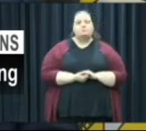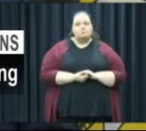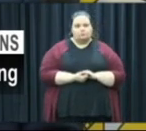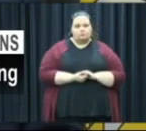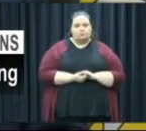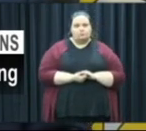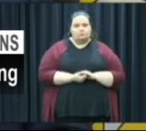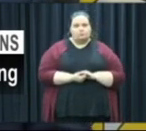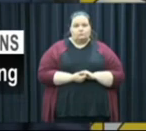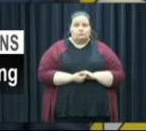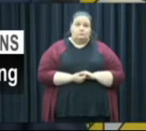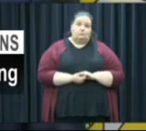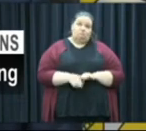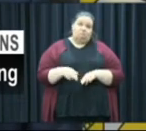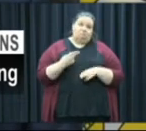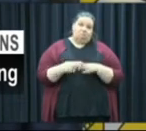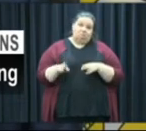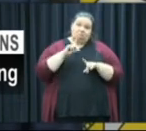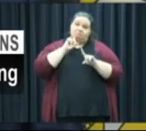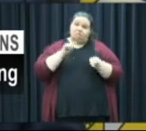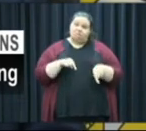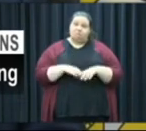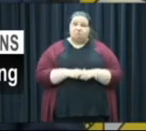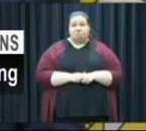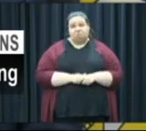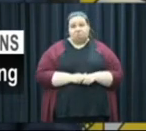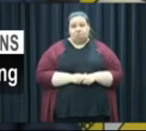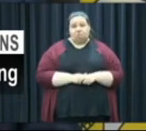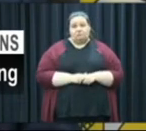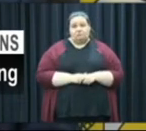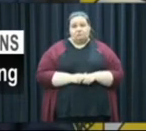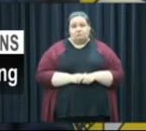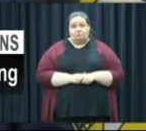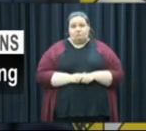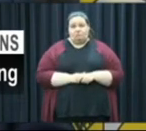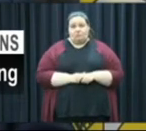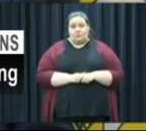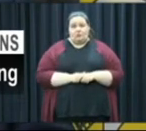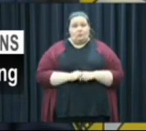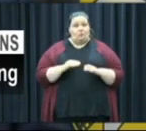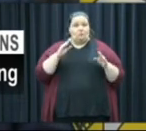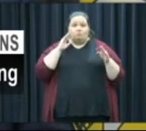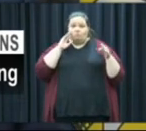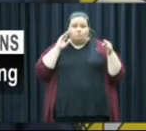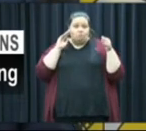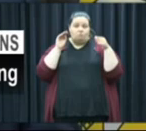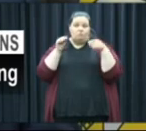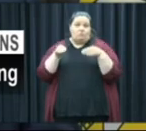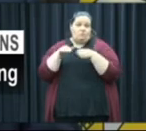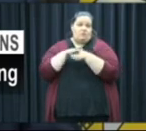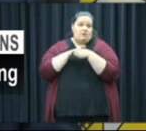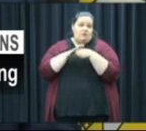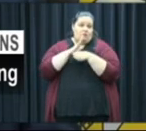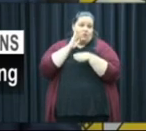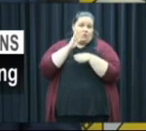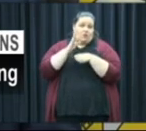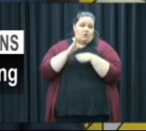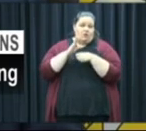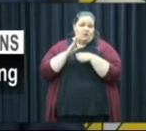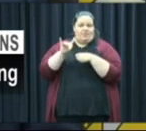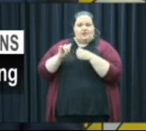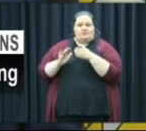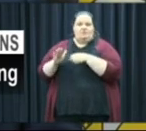the short answer, I guess, would be the diligence would continue. The focus areas that we've seen would be probably an area of